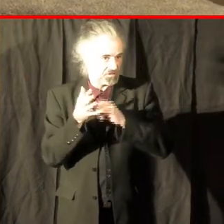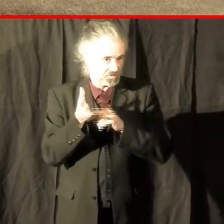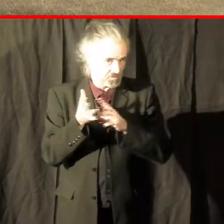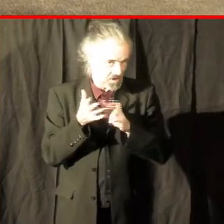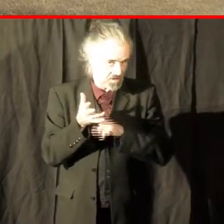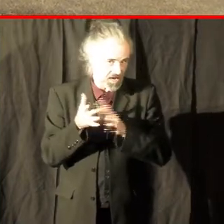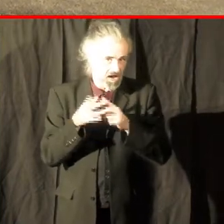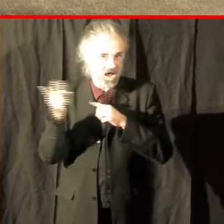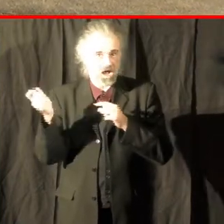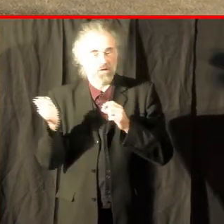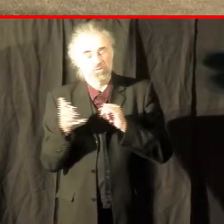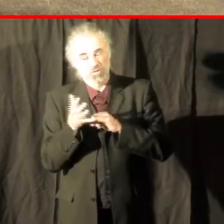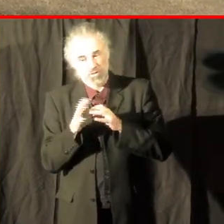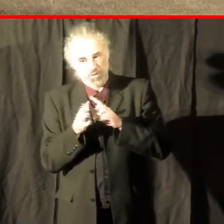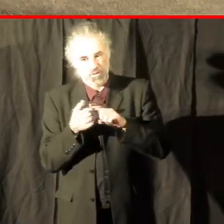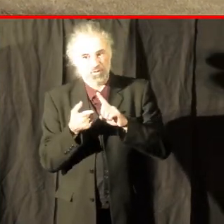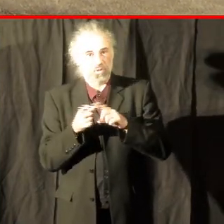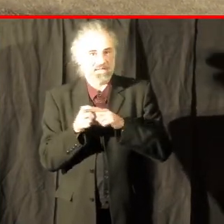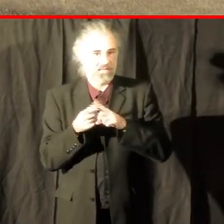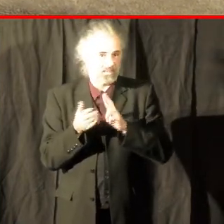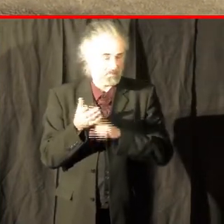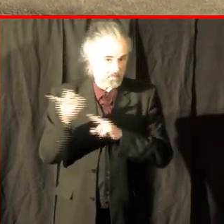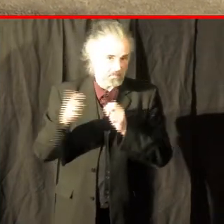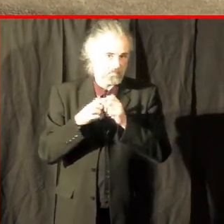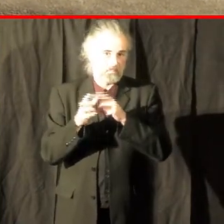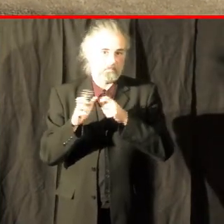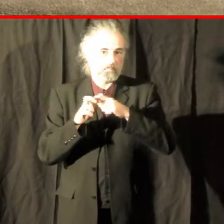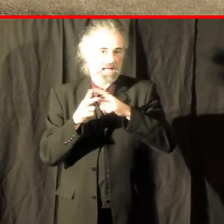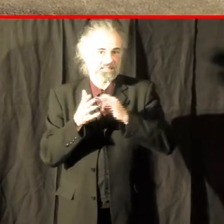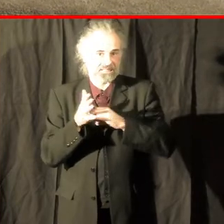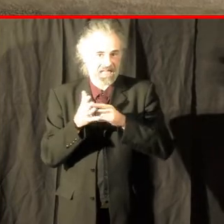Sweden, Pakistan, and they keep coming. Woo!